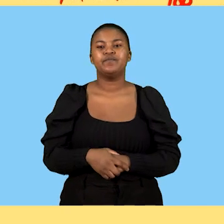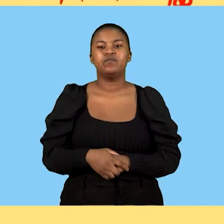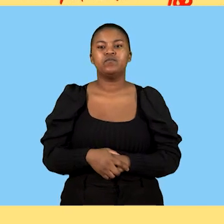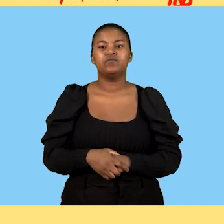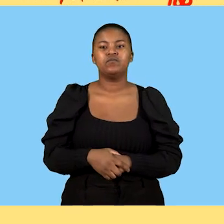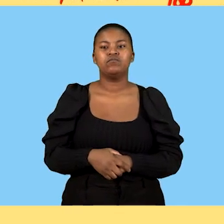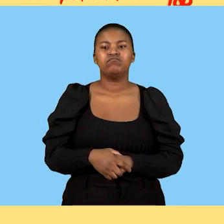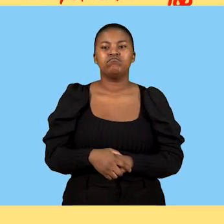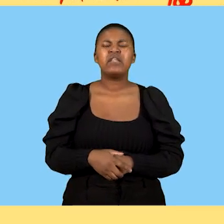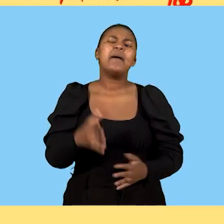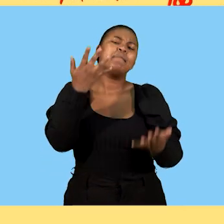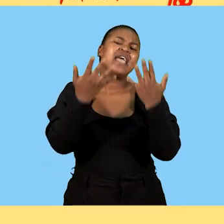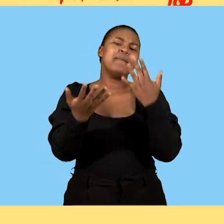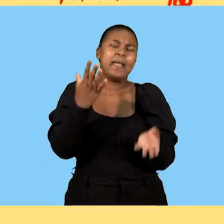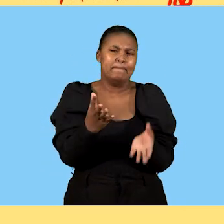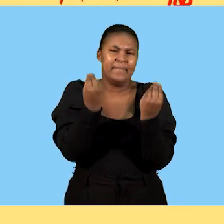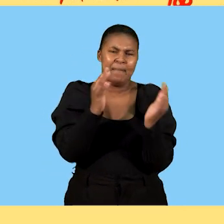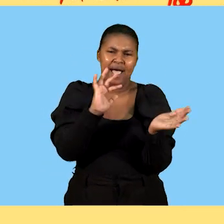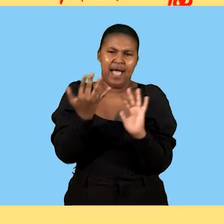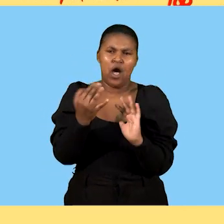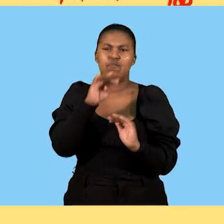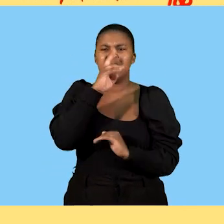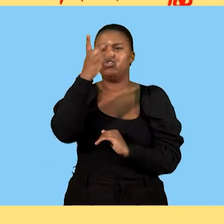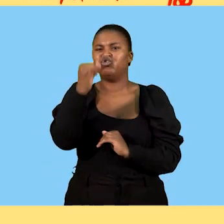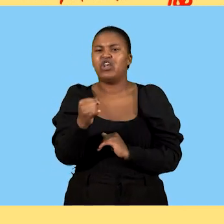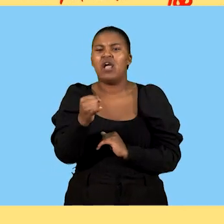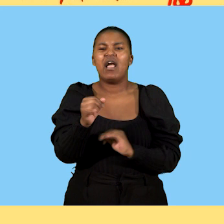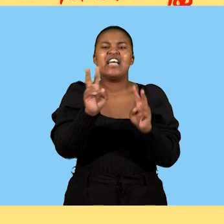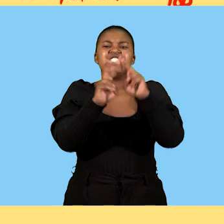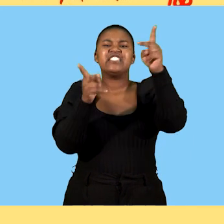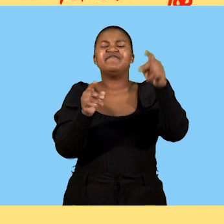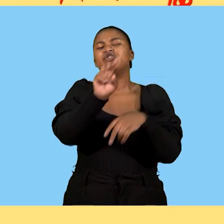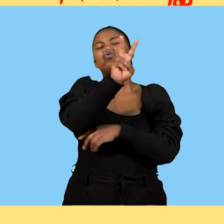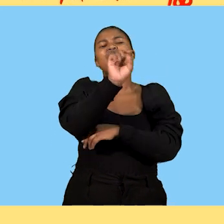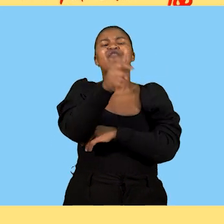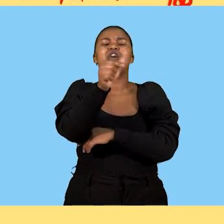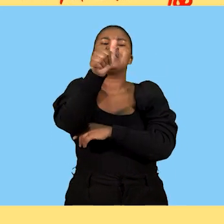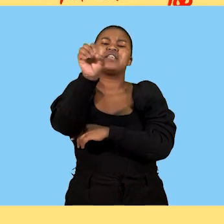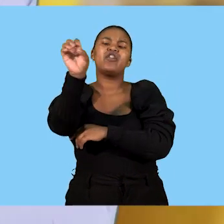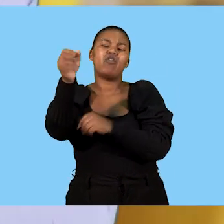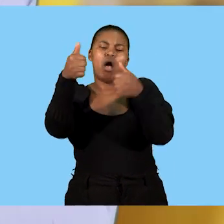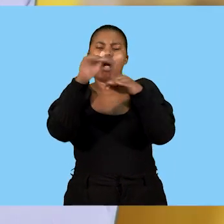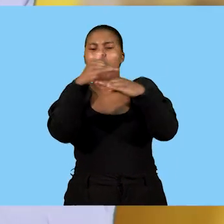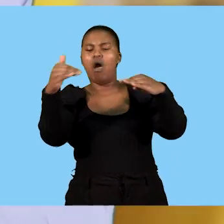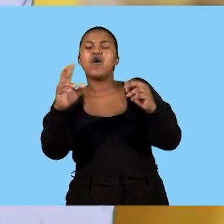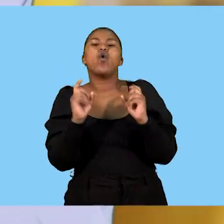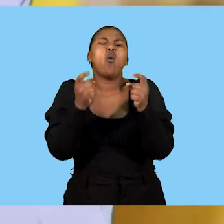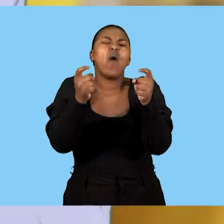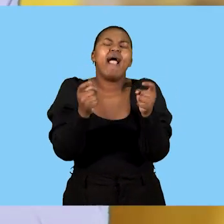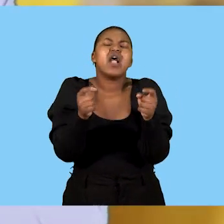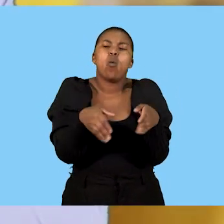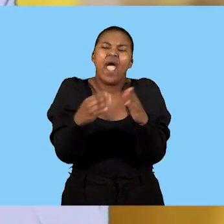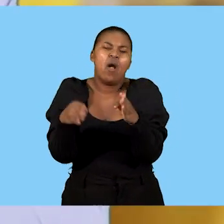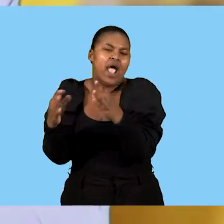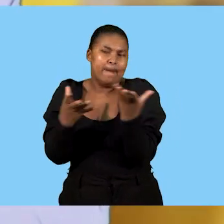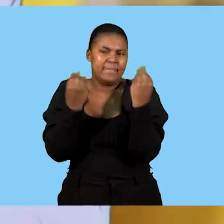1,560. You could have got this amount by simply getting the difference between these two. Simple. Okay? There is another quicker